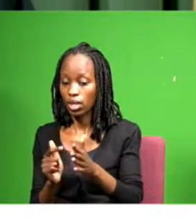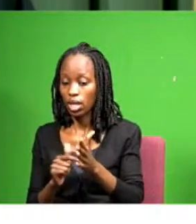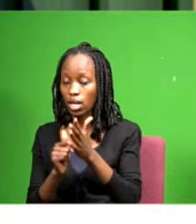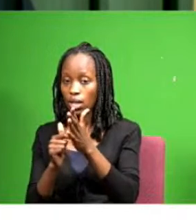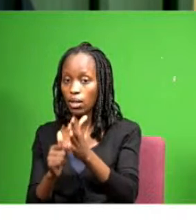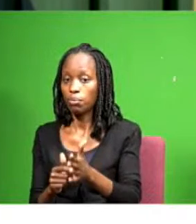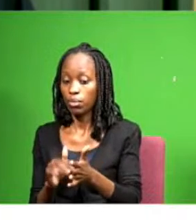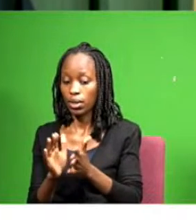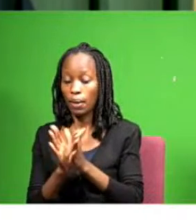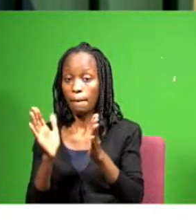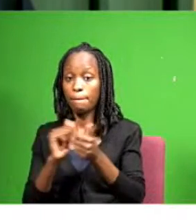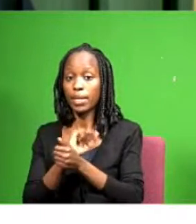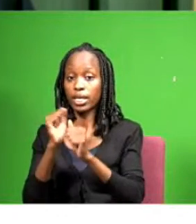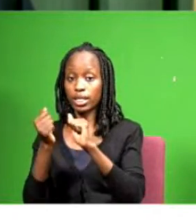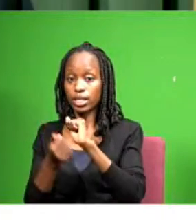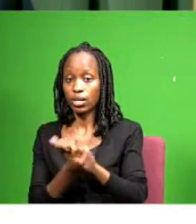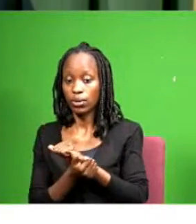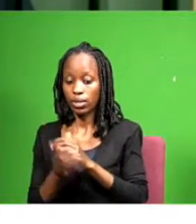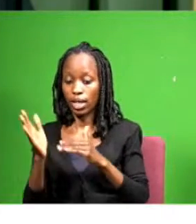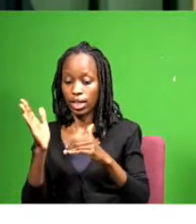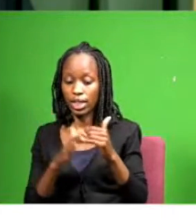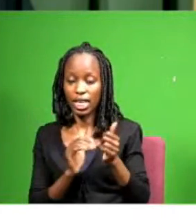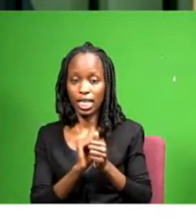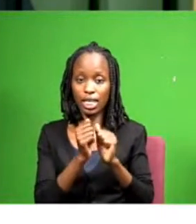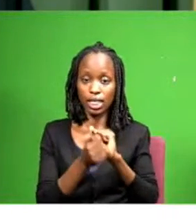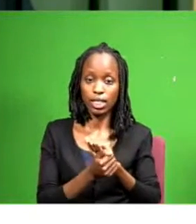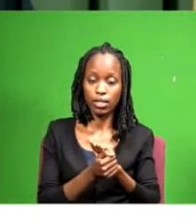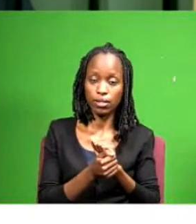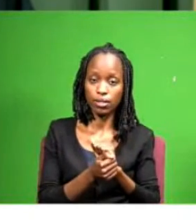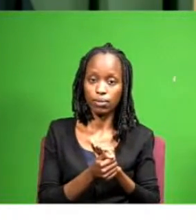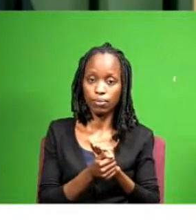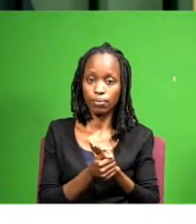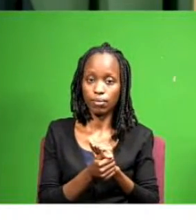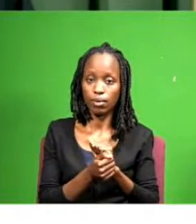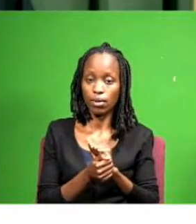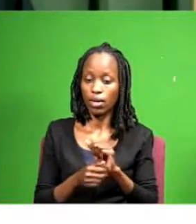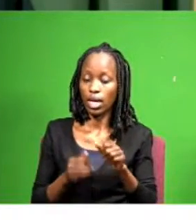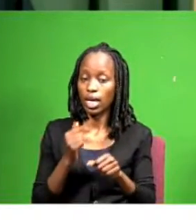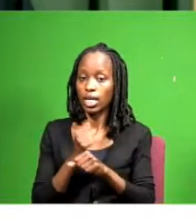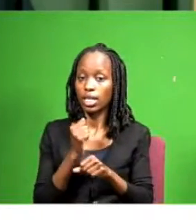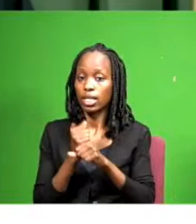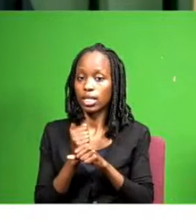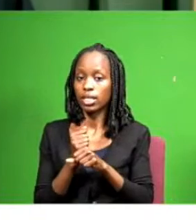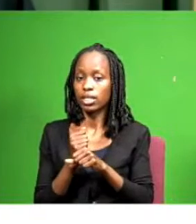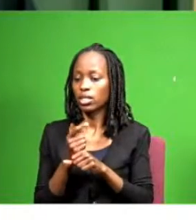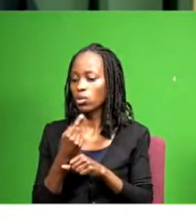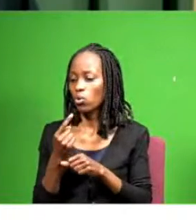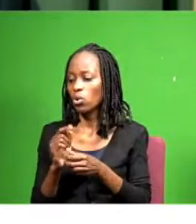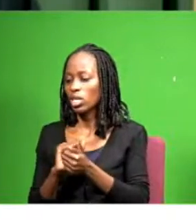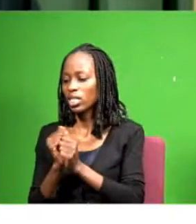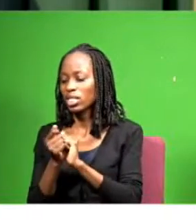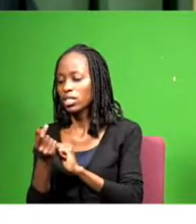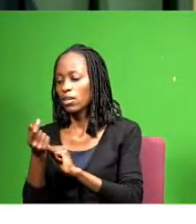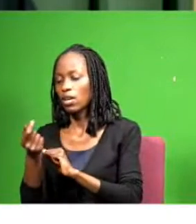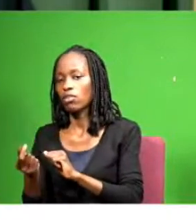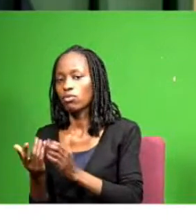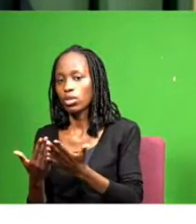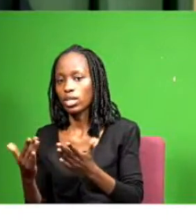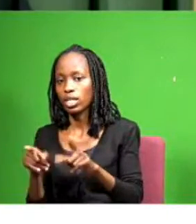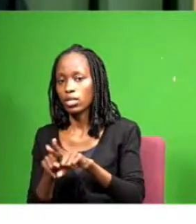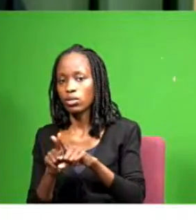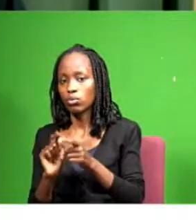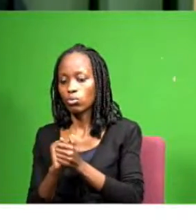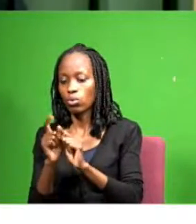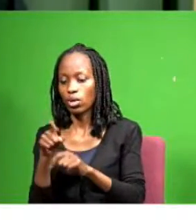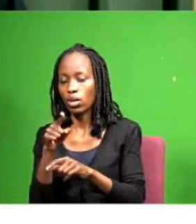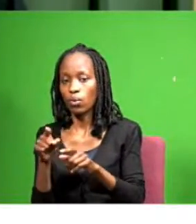larger change than an amendment insofar as it does more than simply repair a fault or correct an error